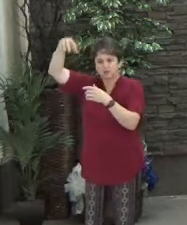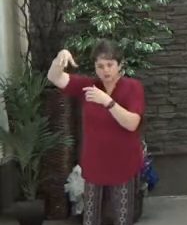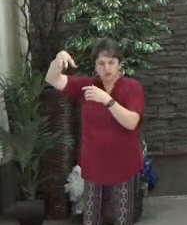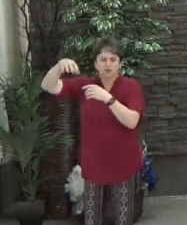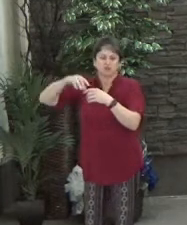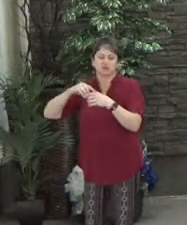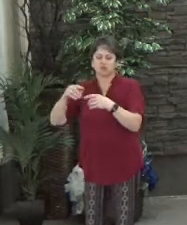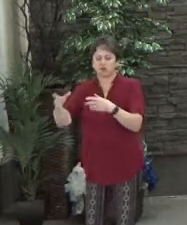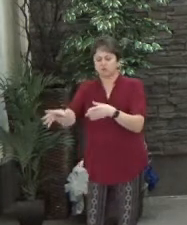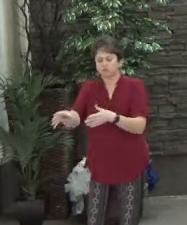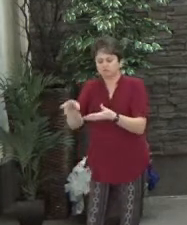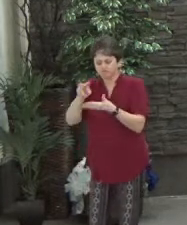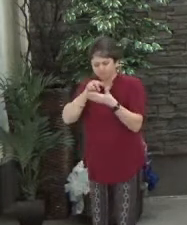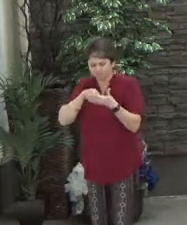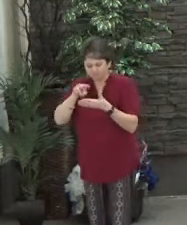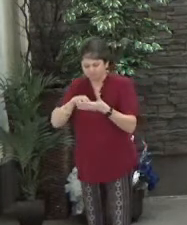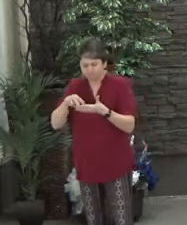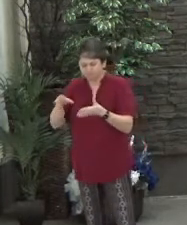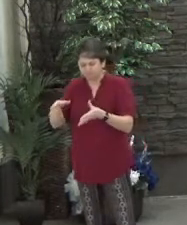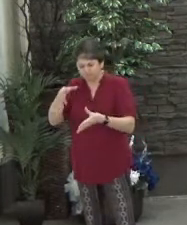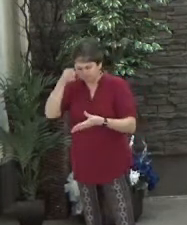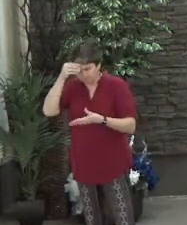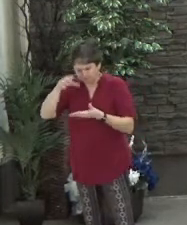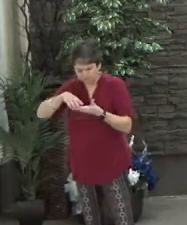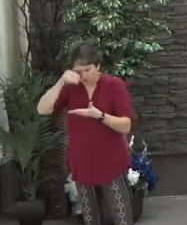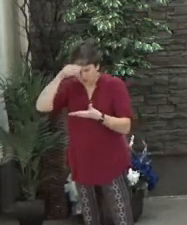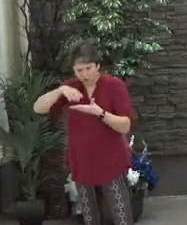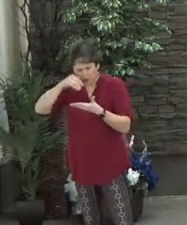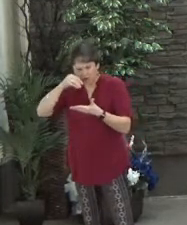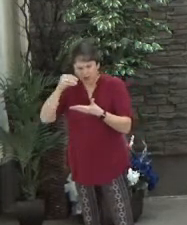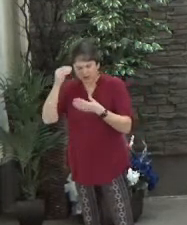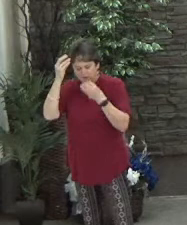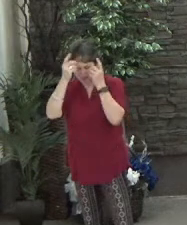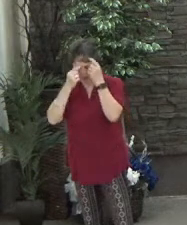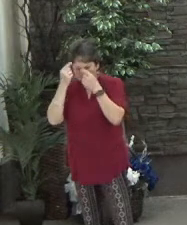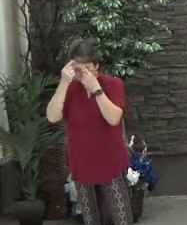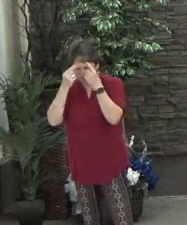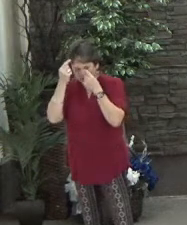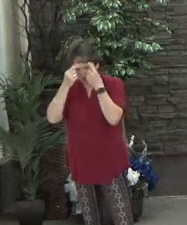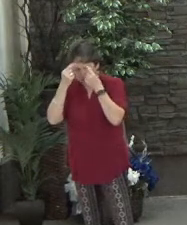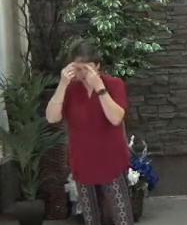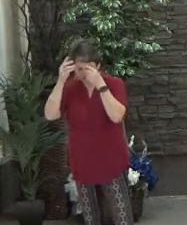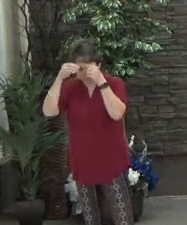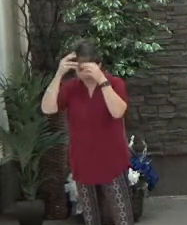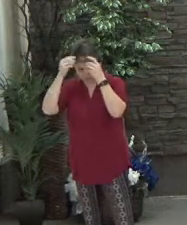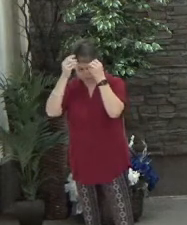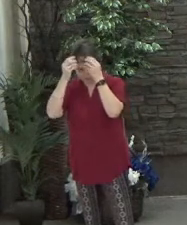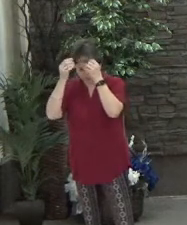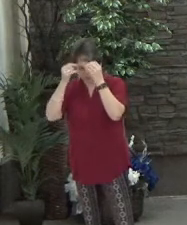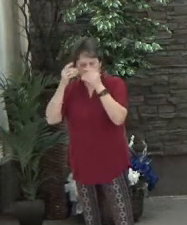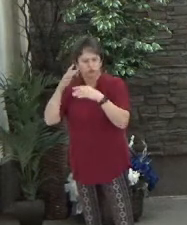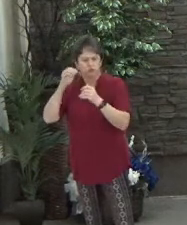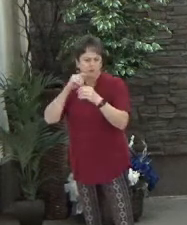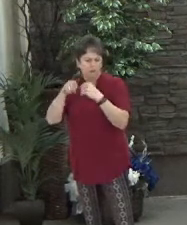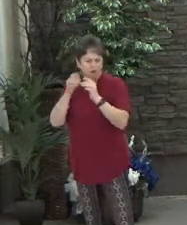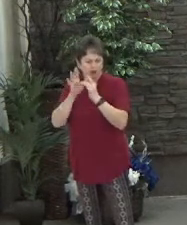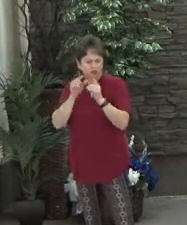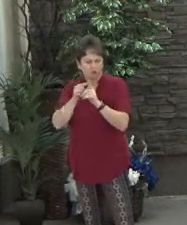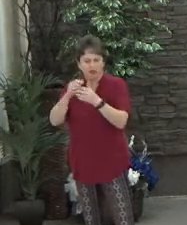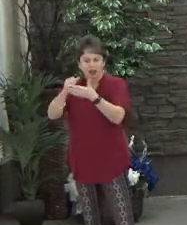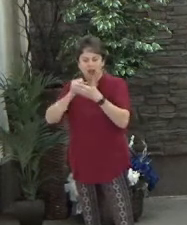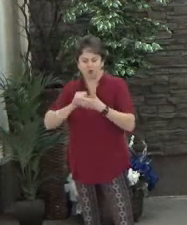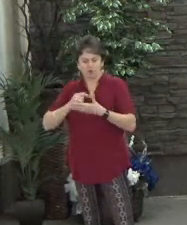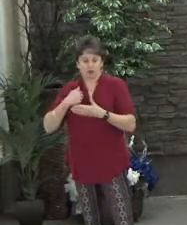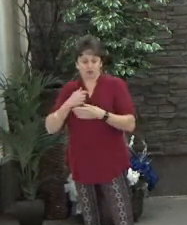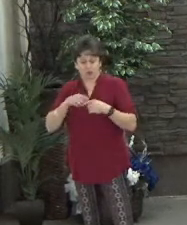taking in and reflecting on the Word of God consistently helps us turn the light on when we're in the dark.